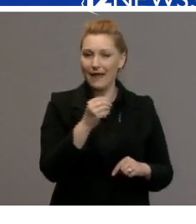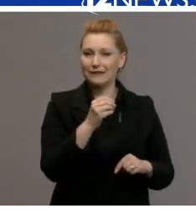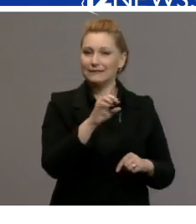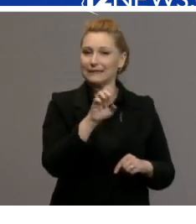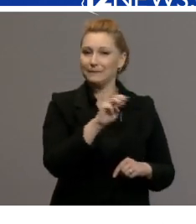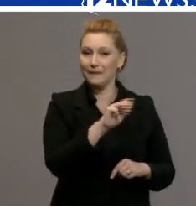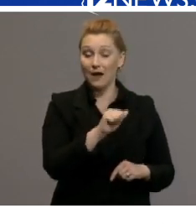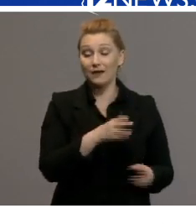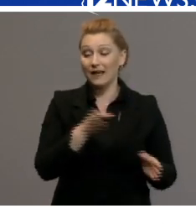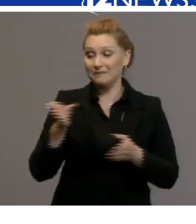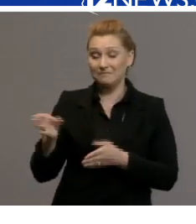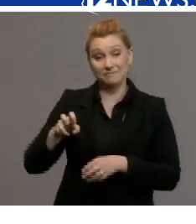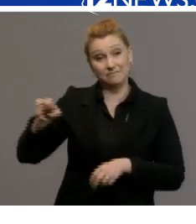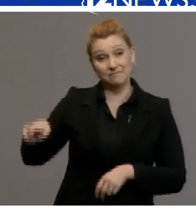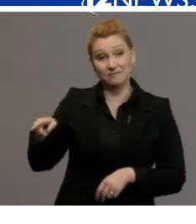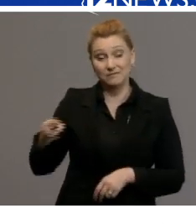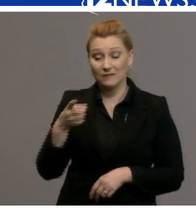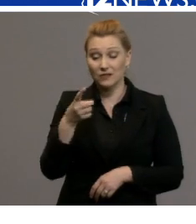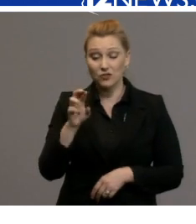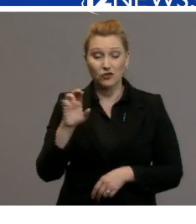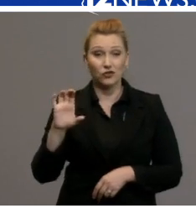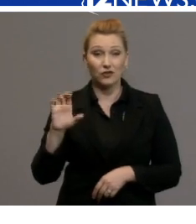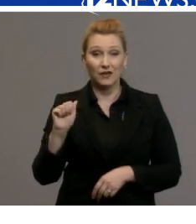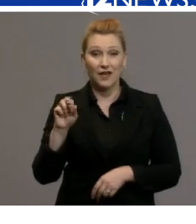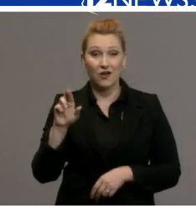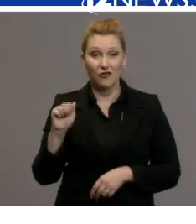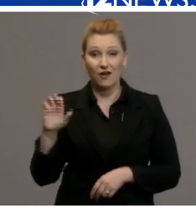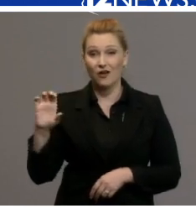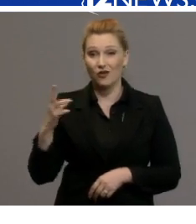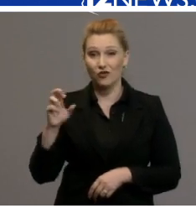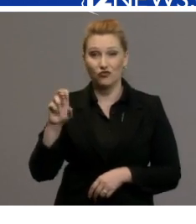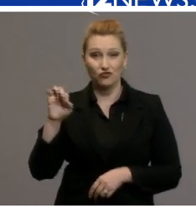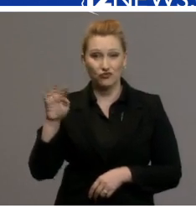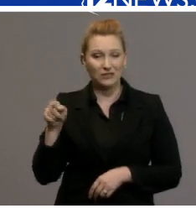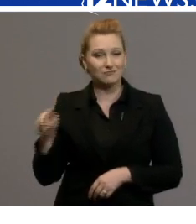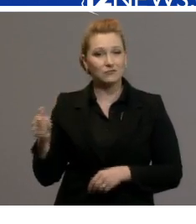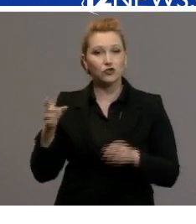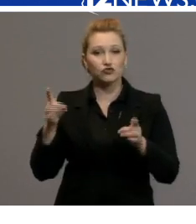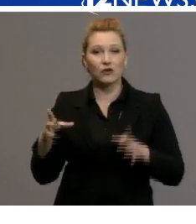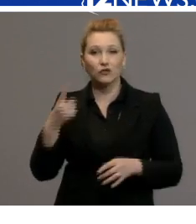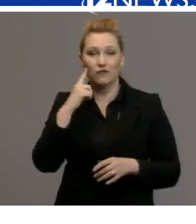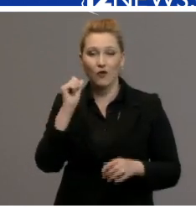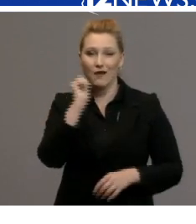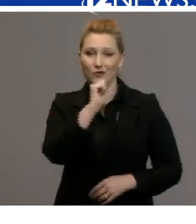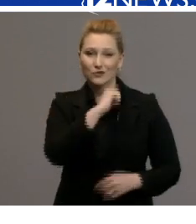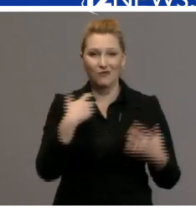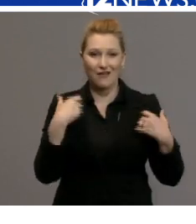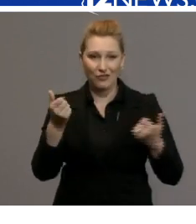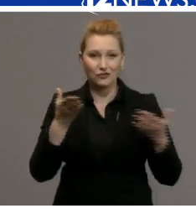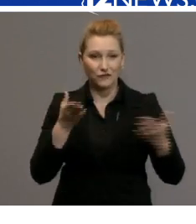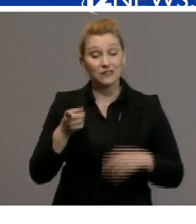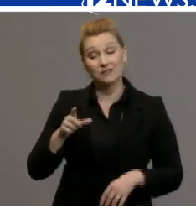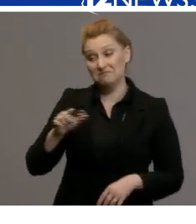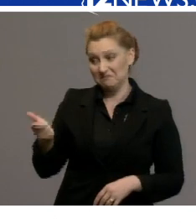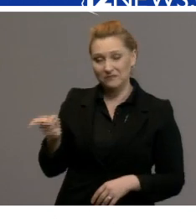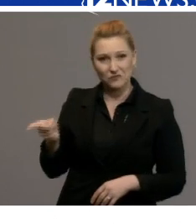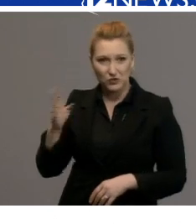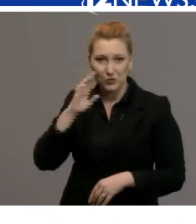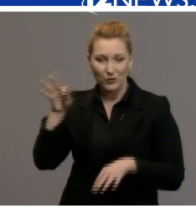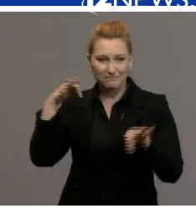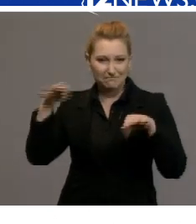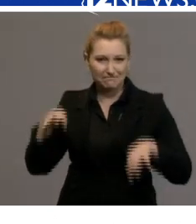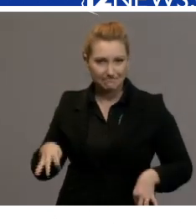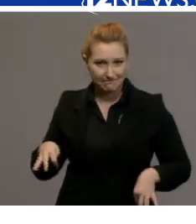the Director of Arizona Health Services, and she's going to take us through where we are regarding